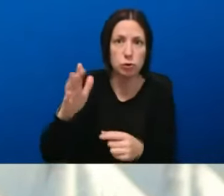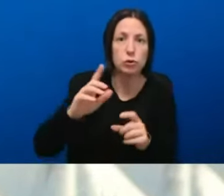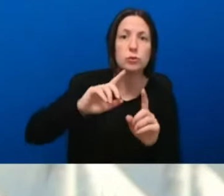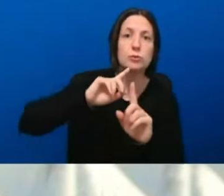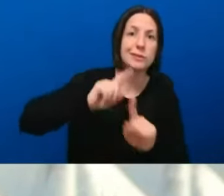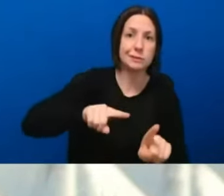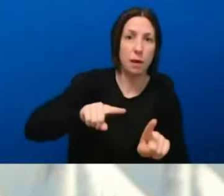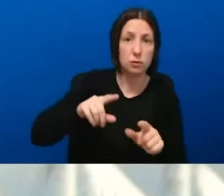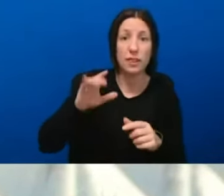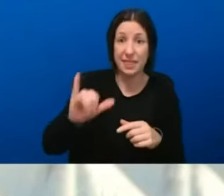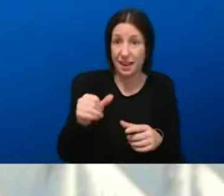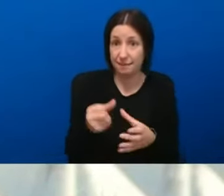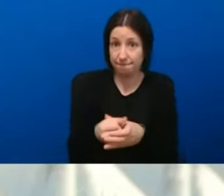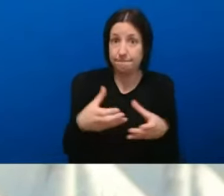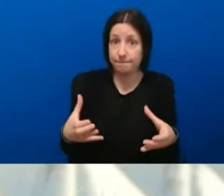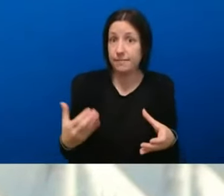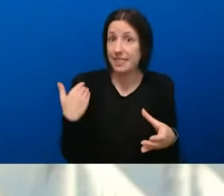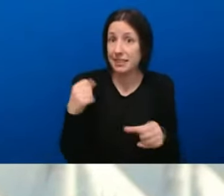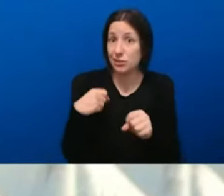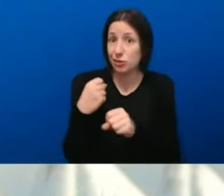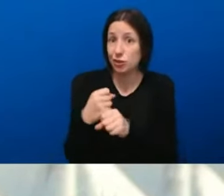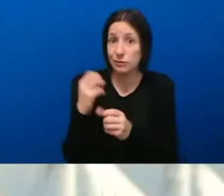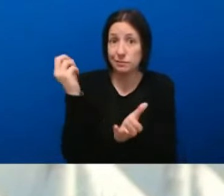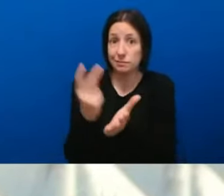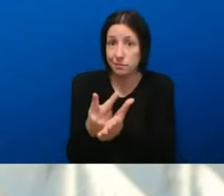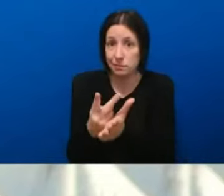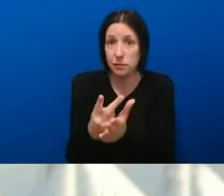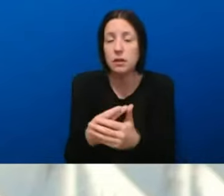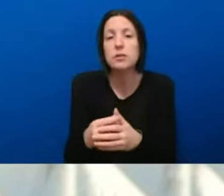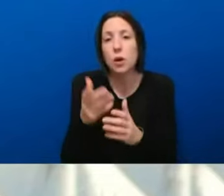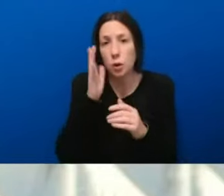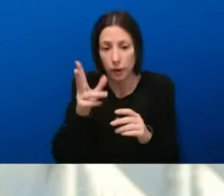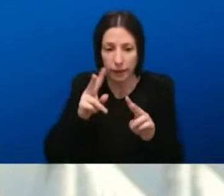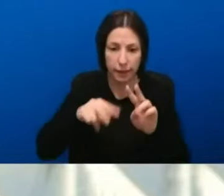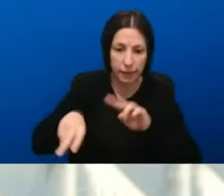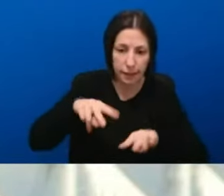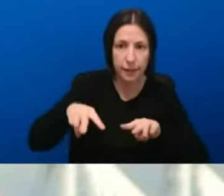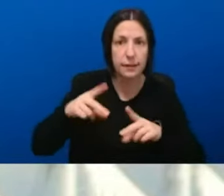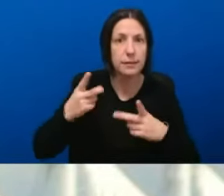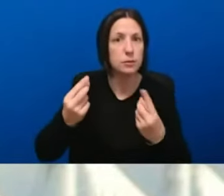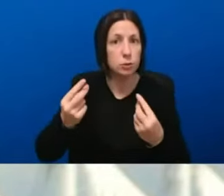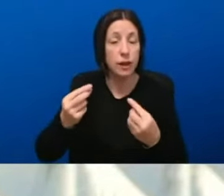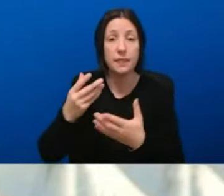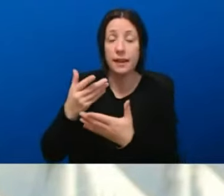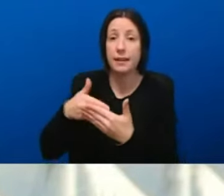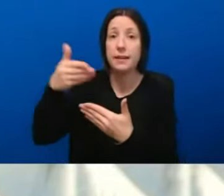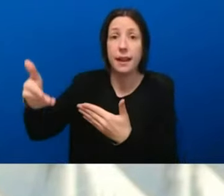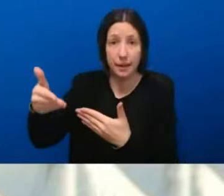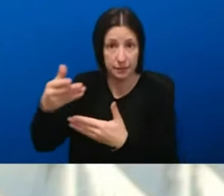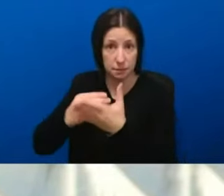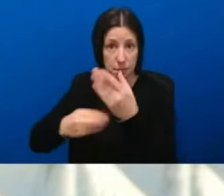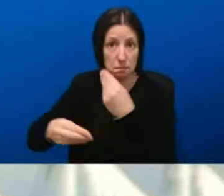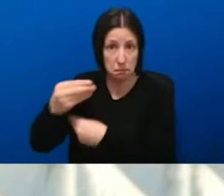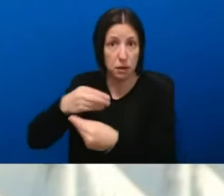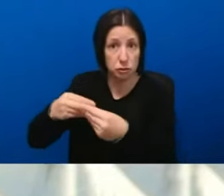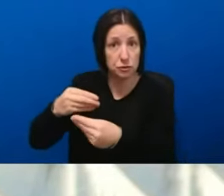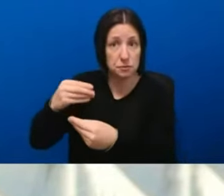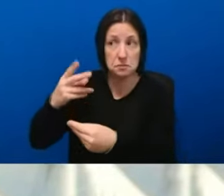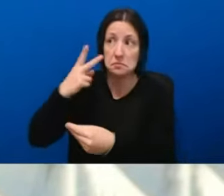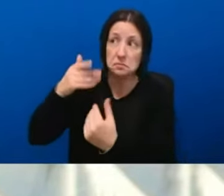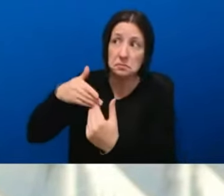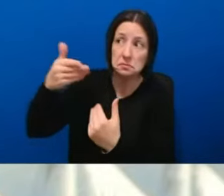something that took place this year, and we'll reflect upon that and into the next budget cycle